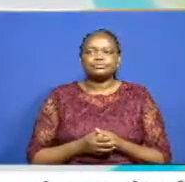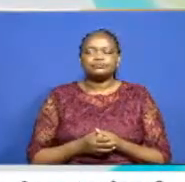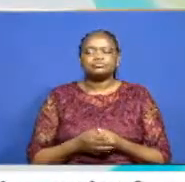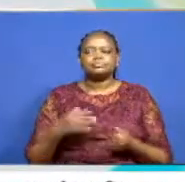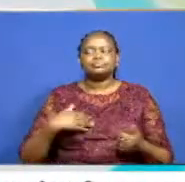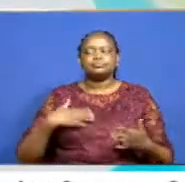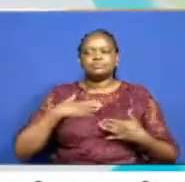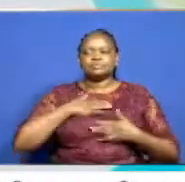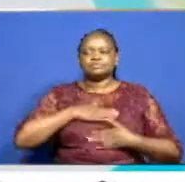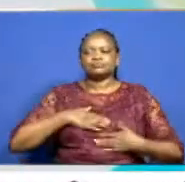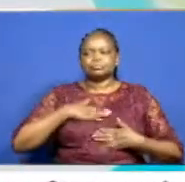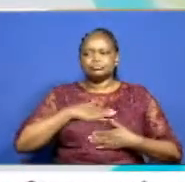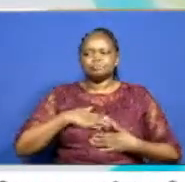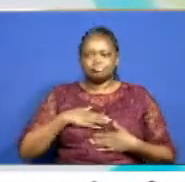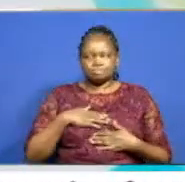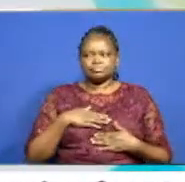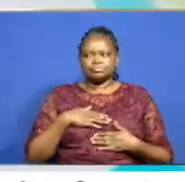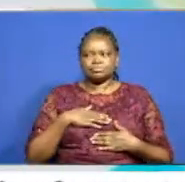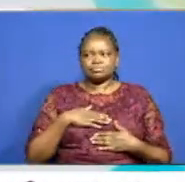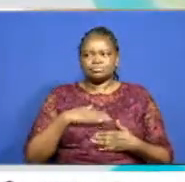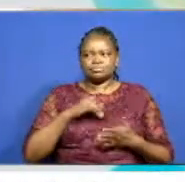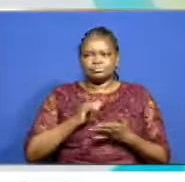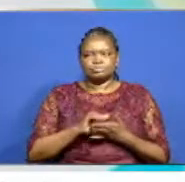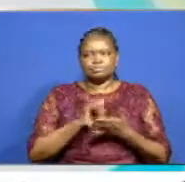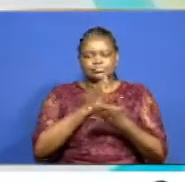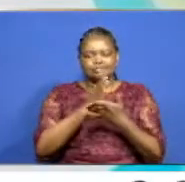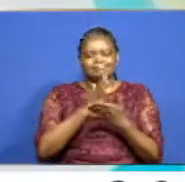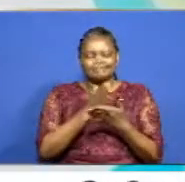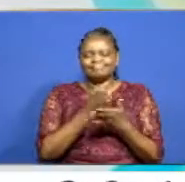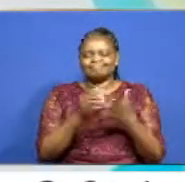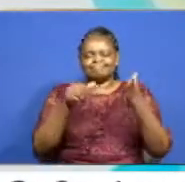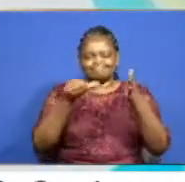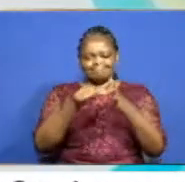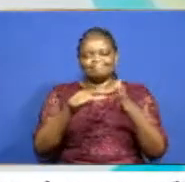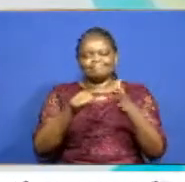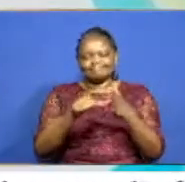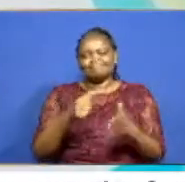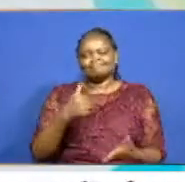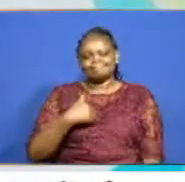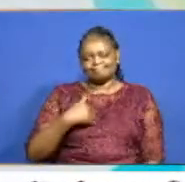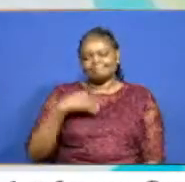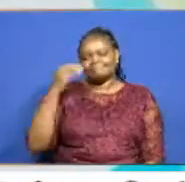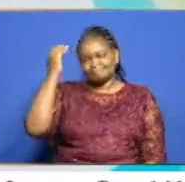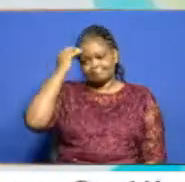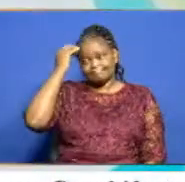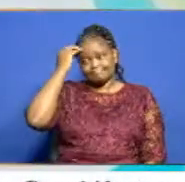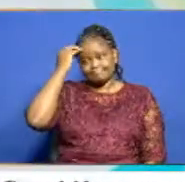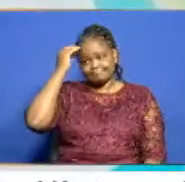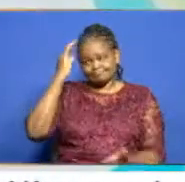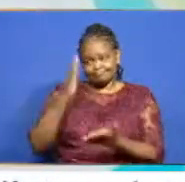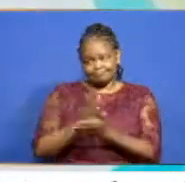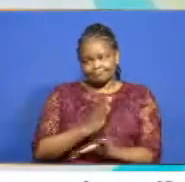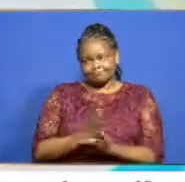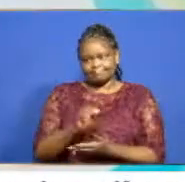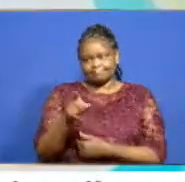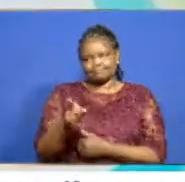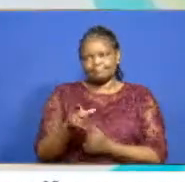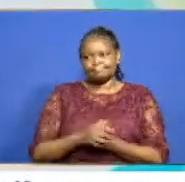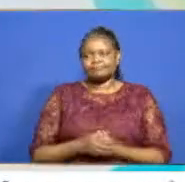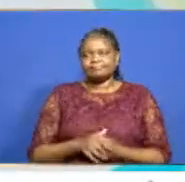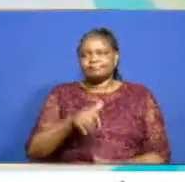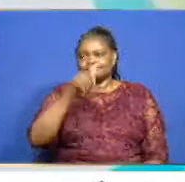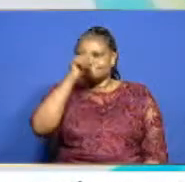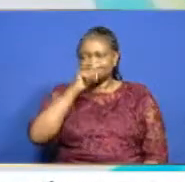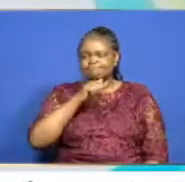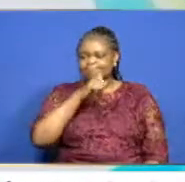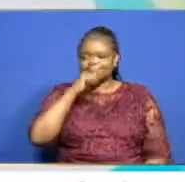appreciating the fact that we are in a crisis in the education sector at this point in time. And the private schools have